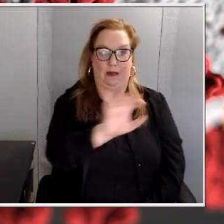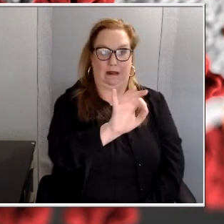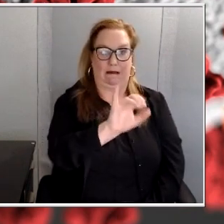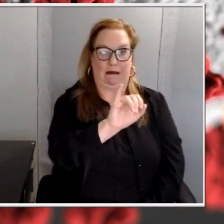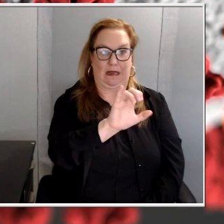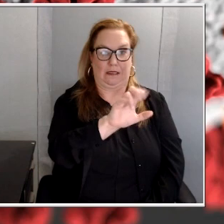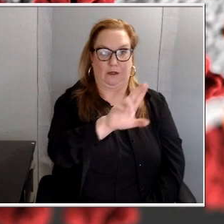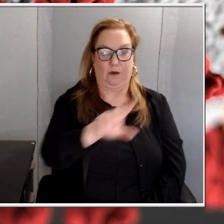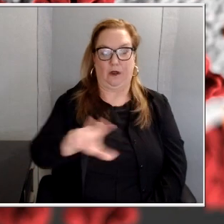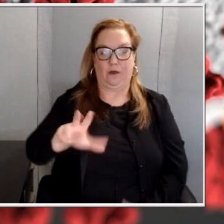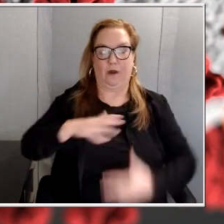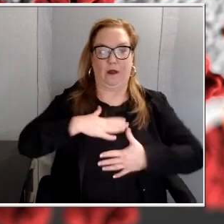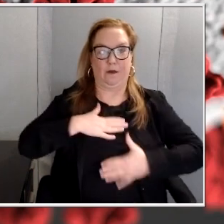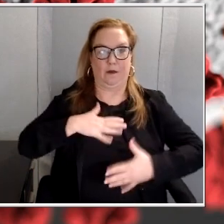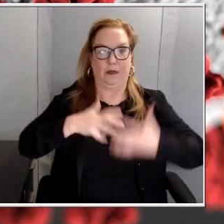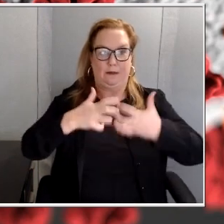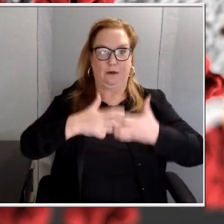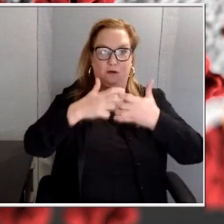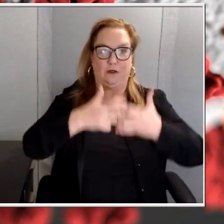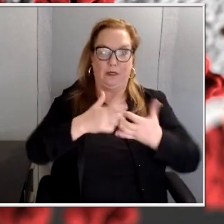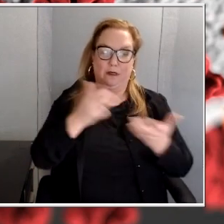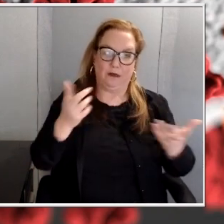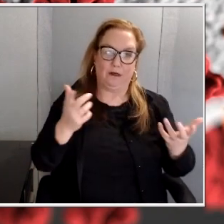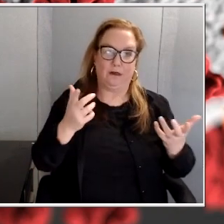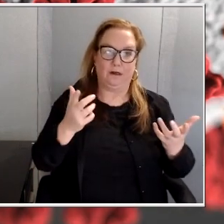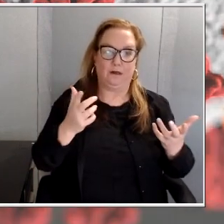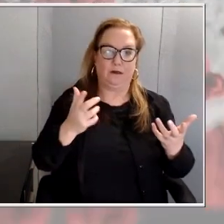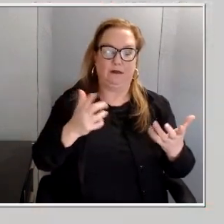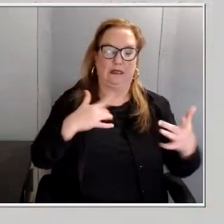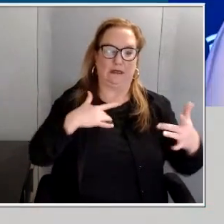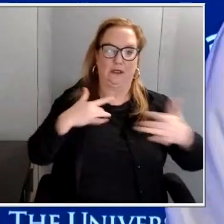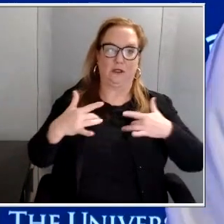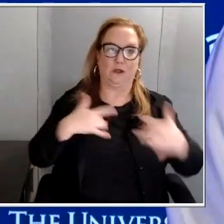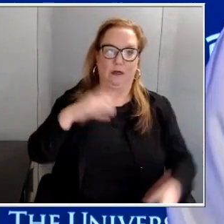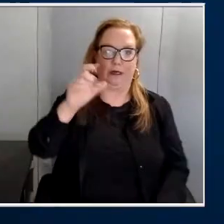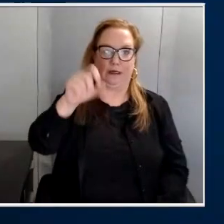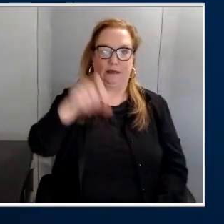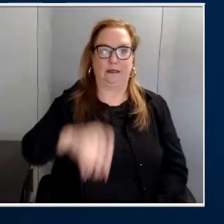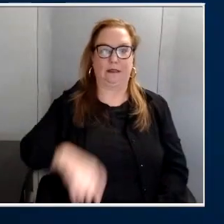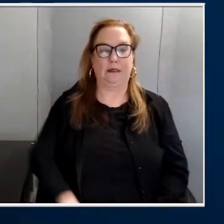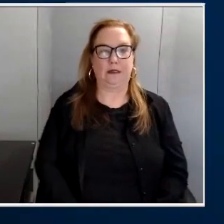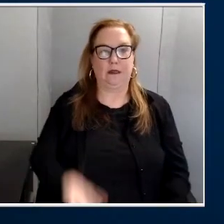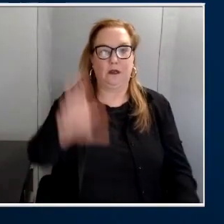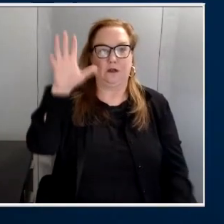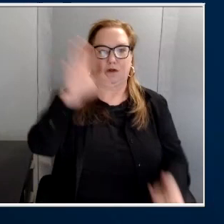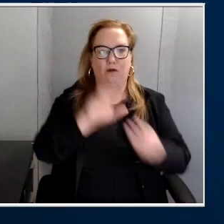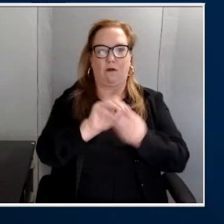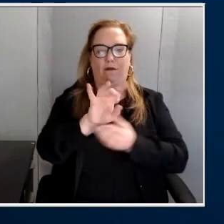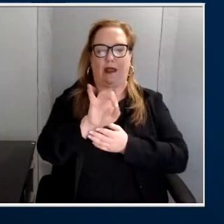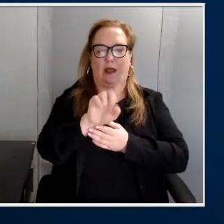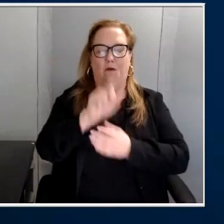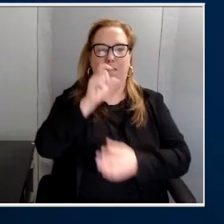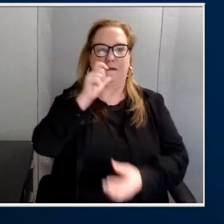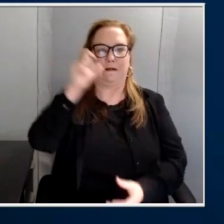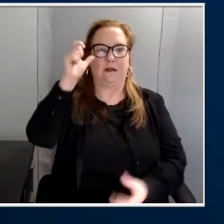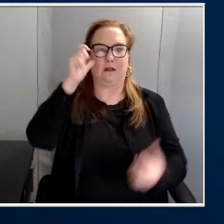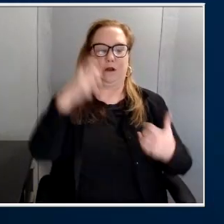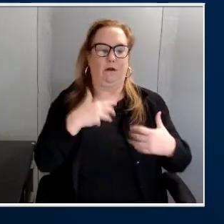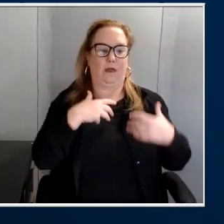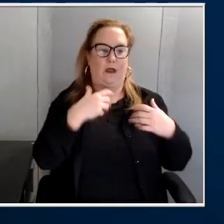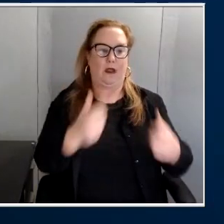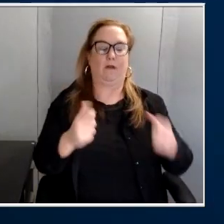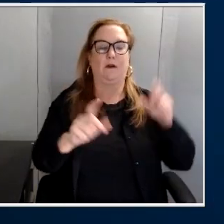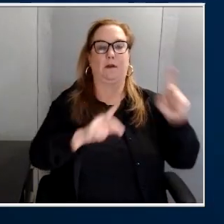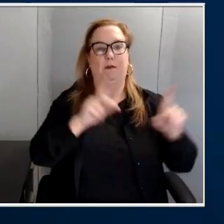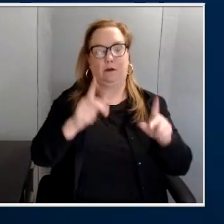and 3 on the ventilator, and so that is quite concerning for sure. Yeah, no, we had a total of 81 yesterday when you put in the recovering. So we still have a lot